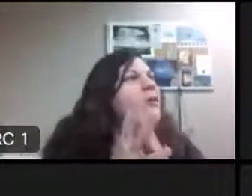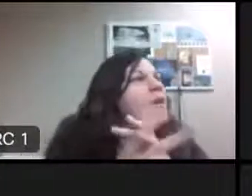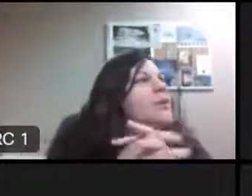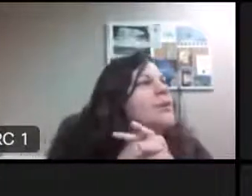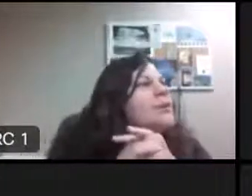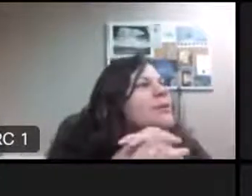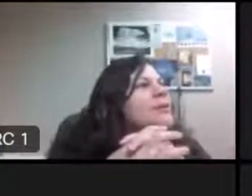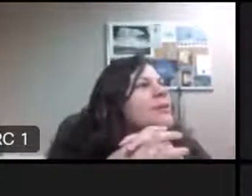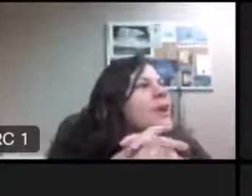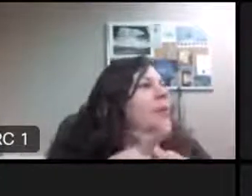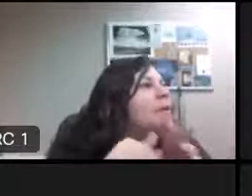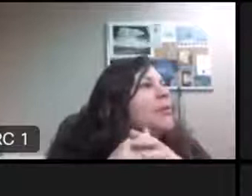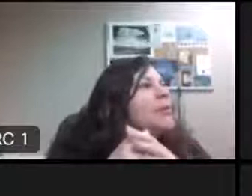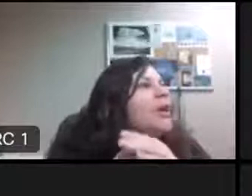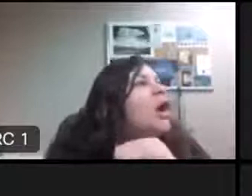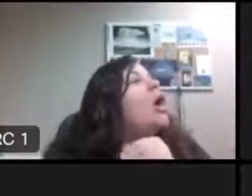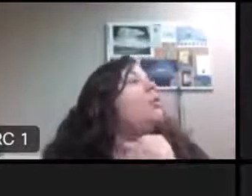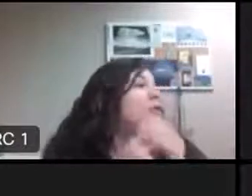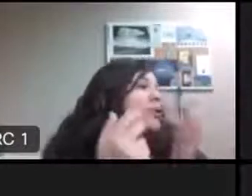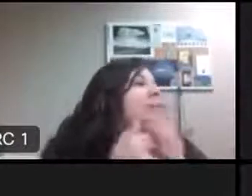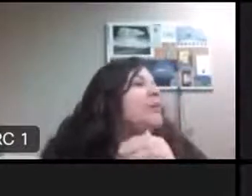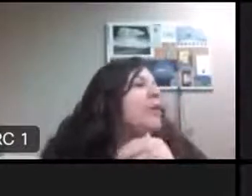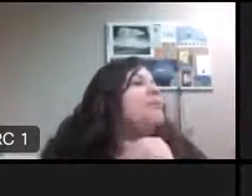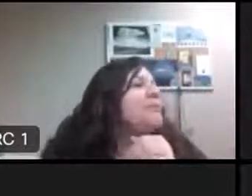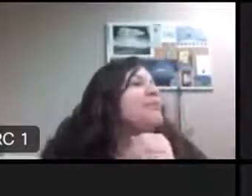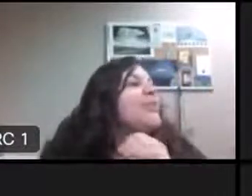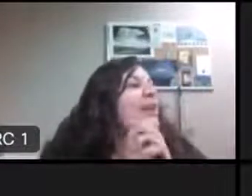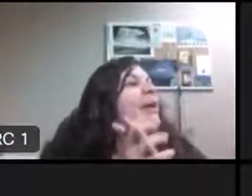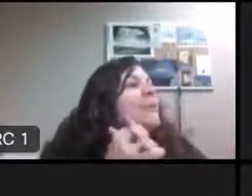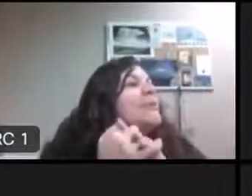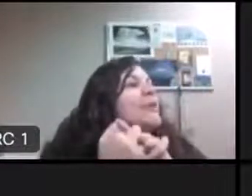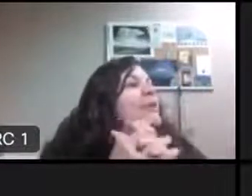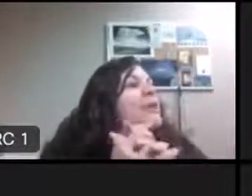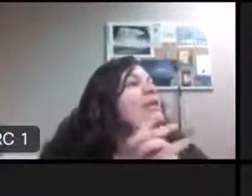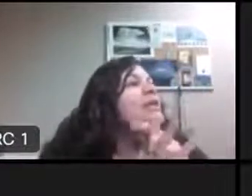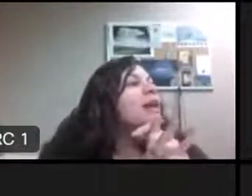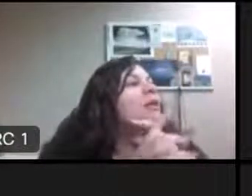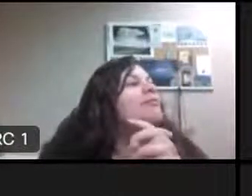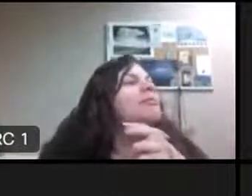we have a holiday next Friday. And so Alta will be